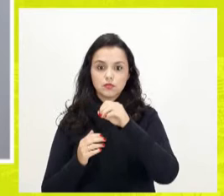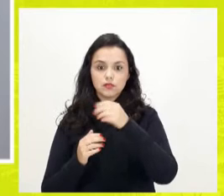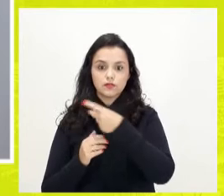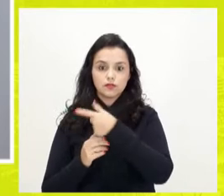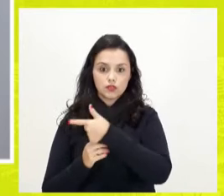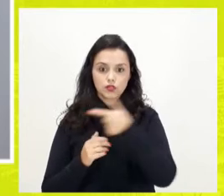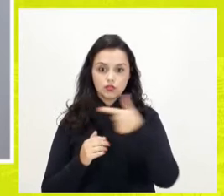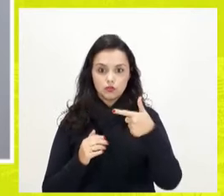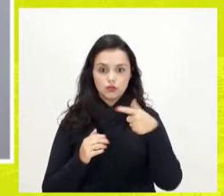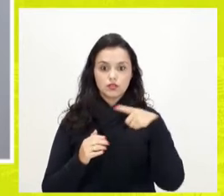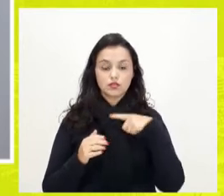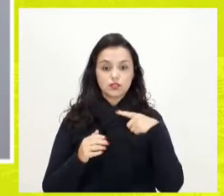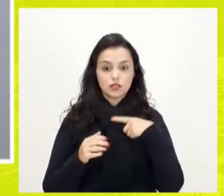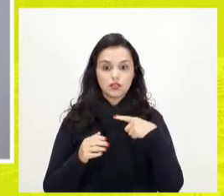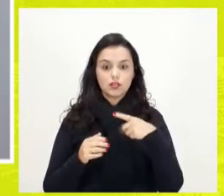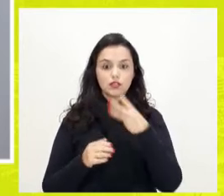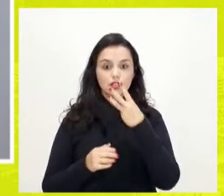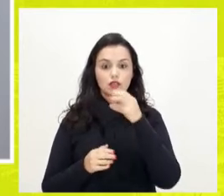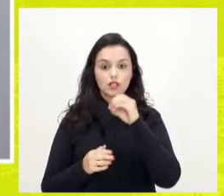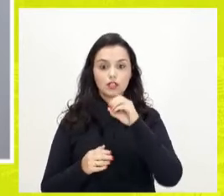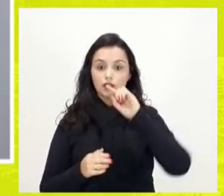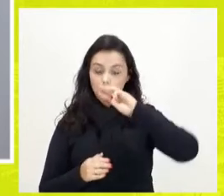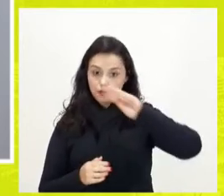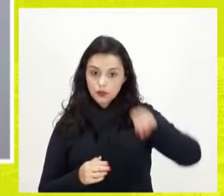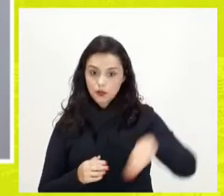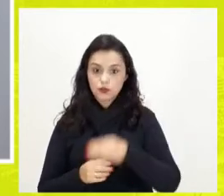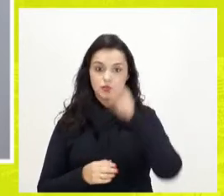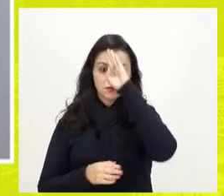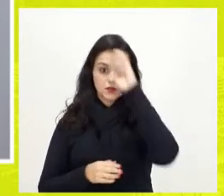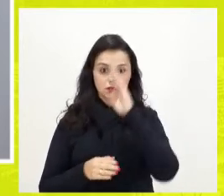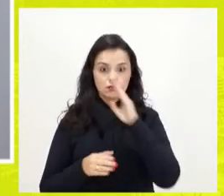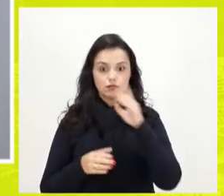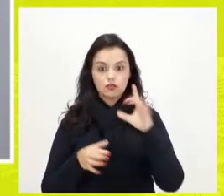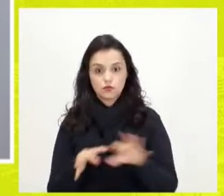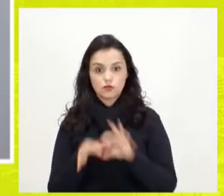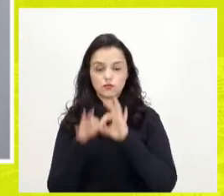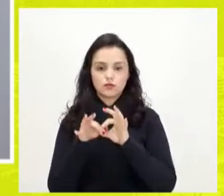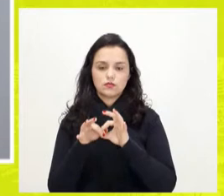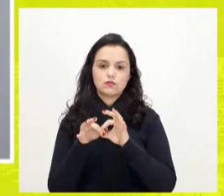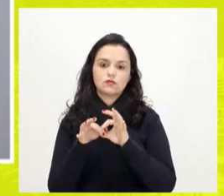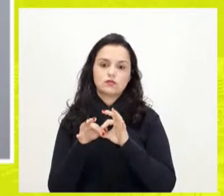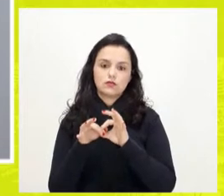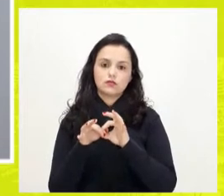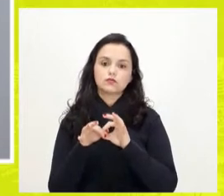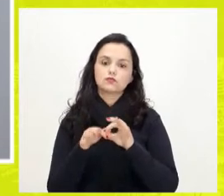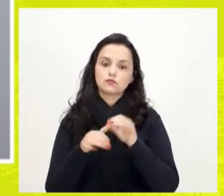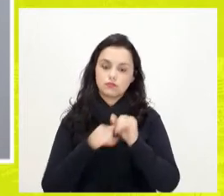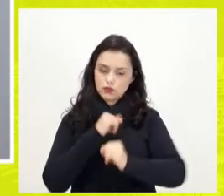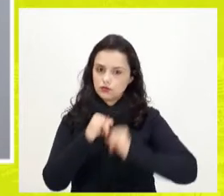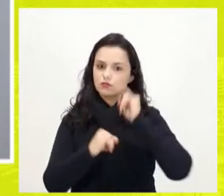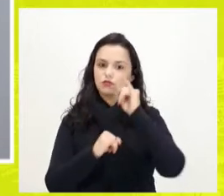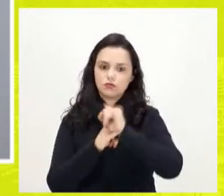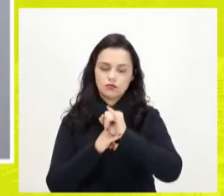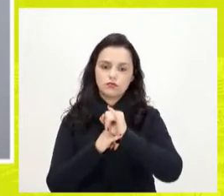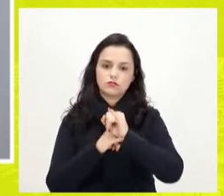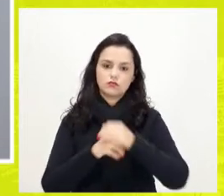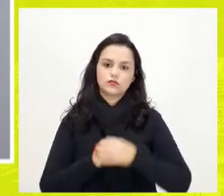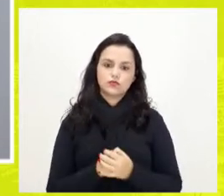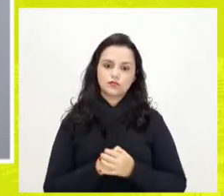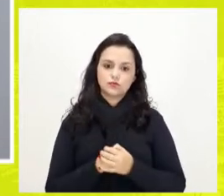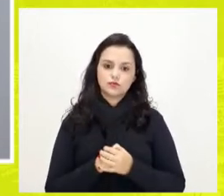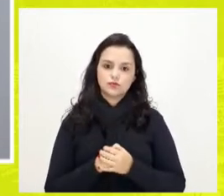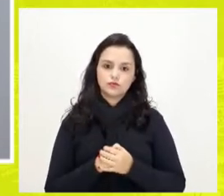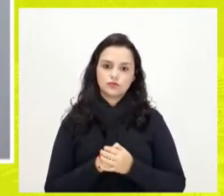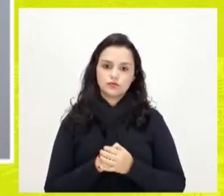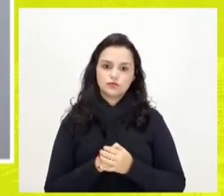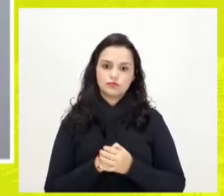more than 30 million brazilians are connected now i mean more than